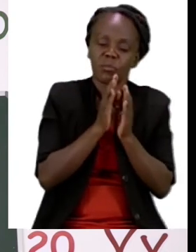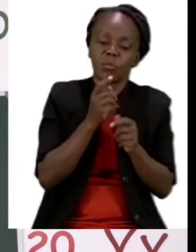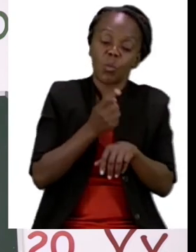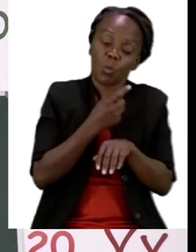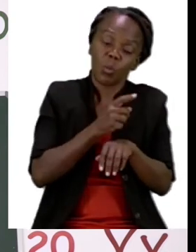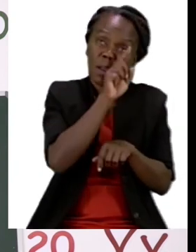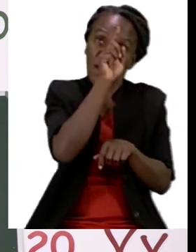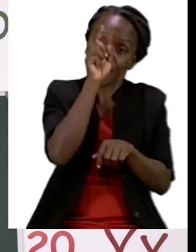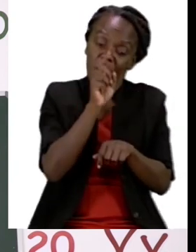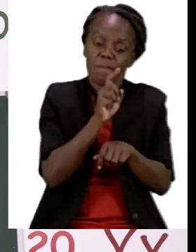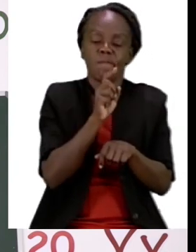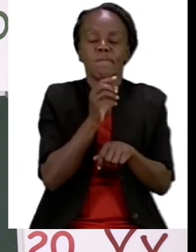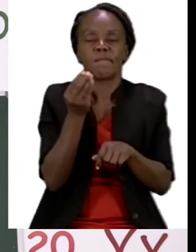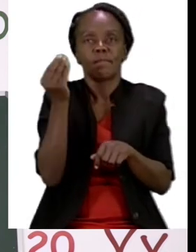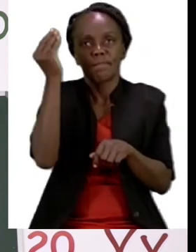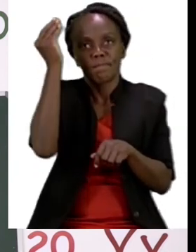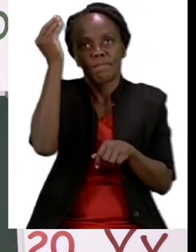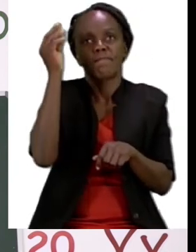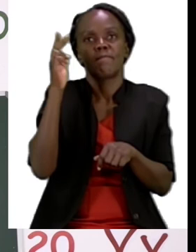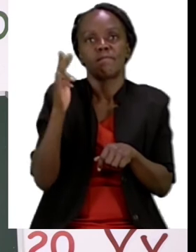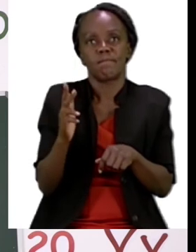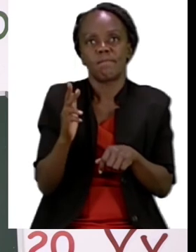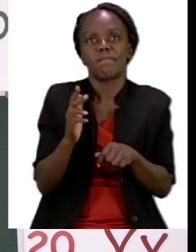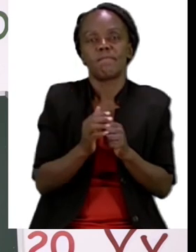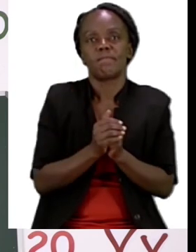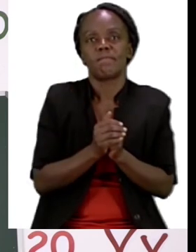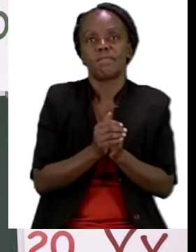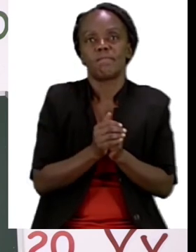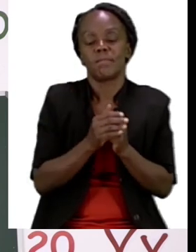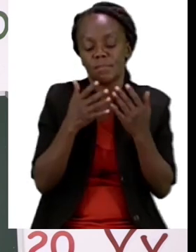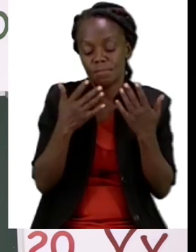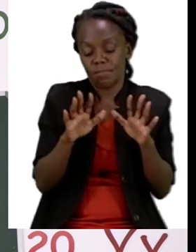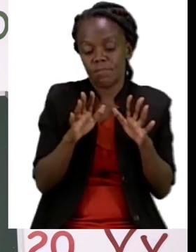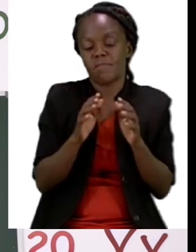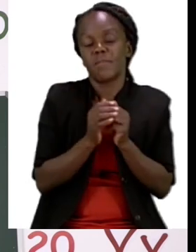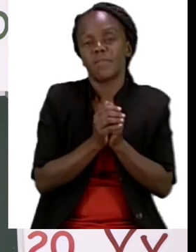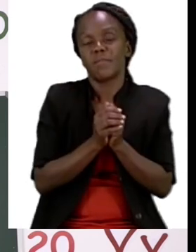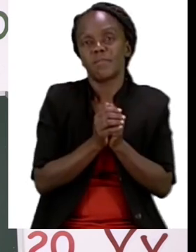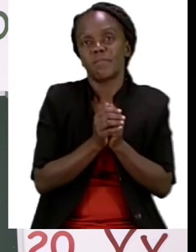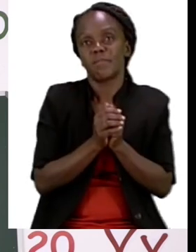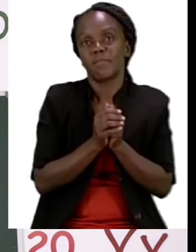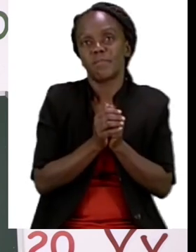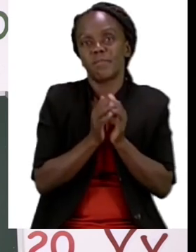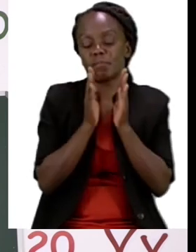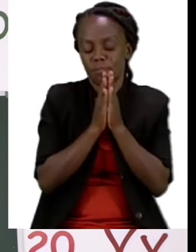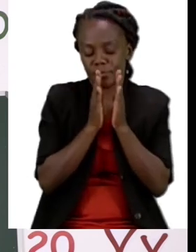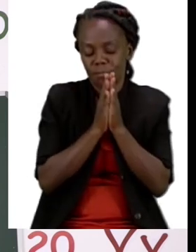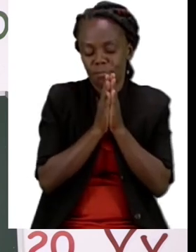when things are being cut up. Now that we are done, I would like us to please